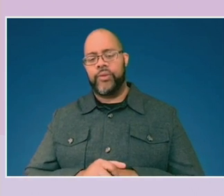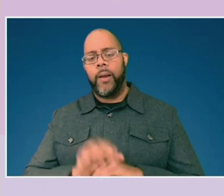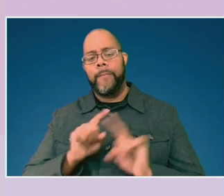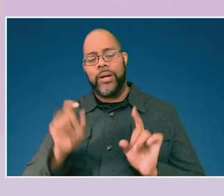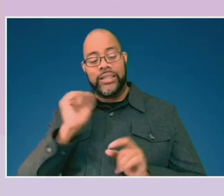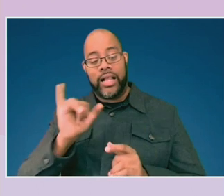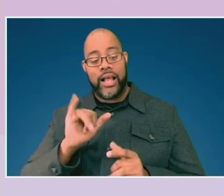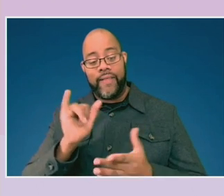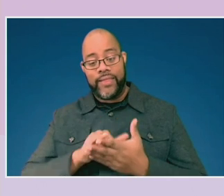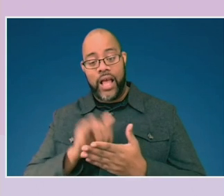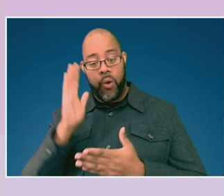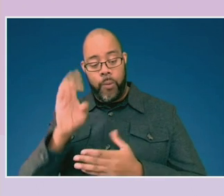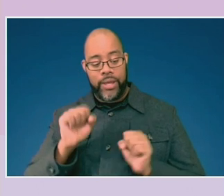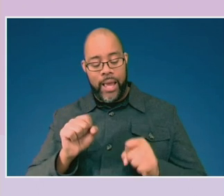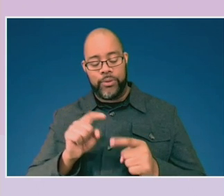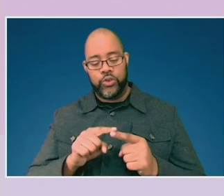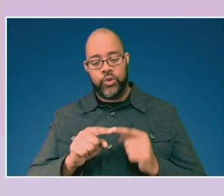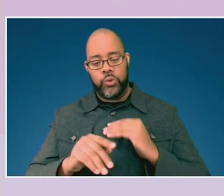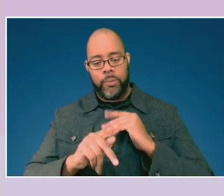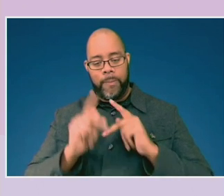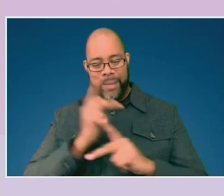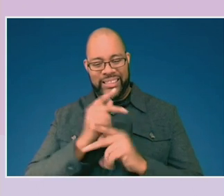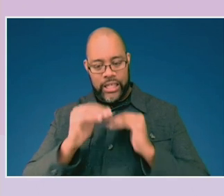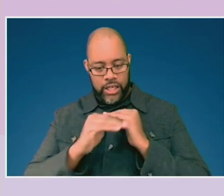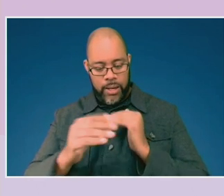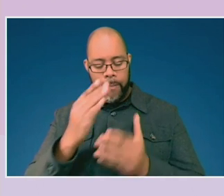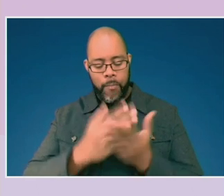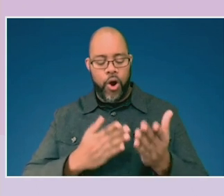that's going to be able to be maintained partly through